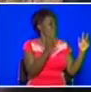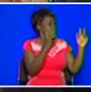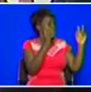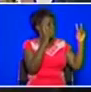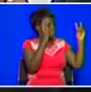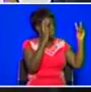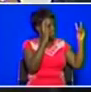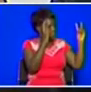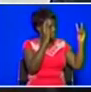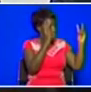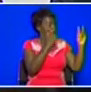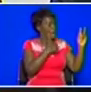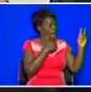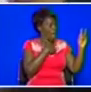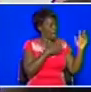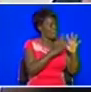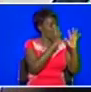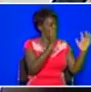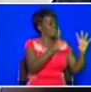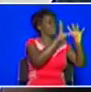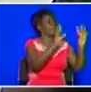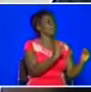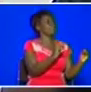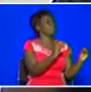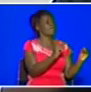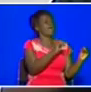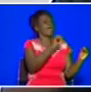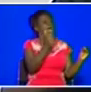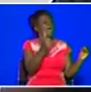which has major budget implications. All